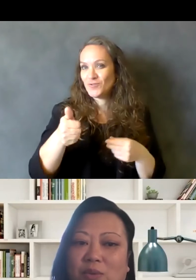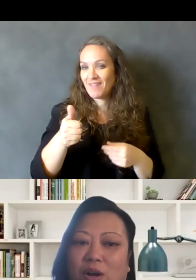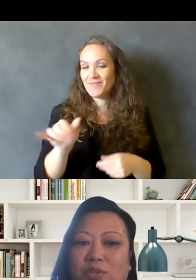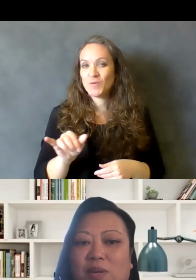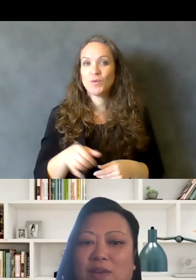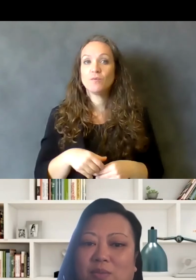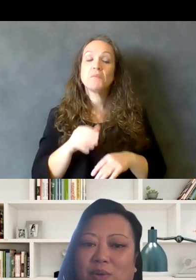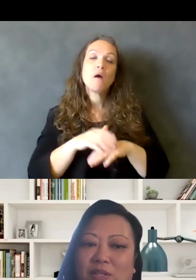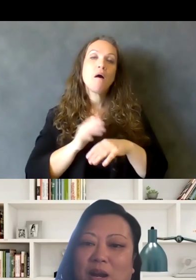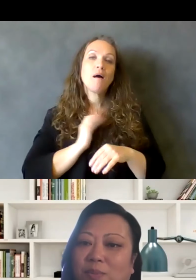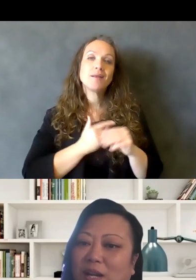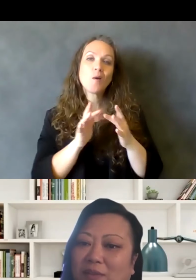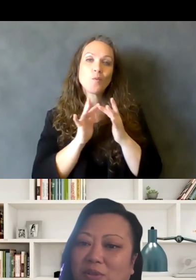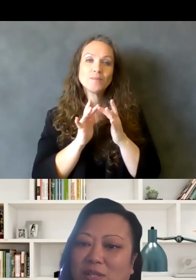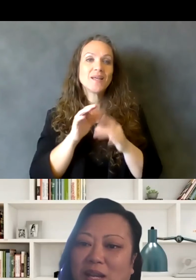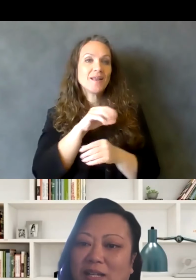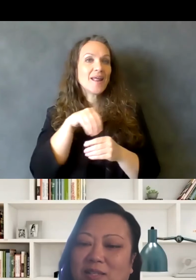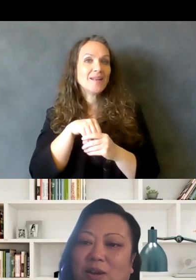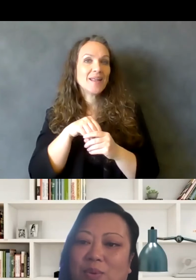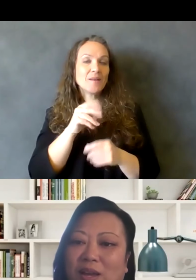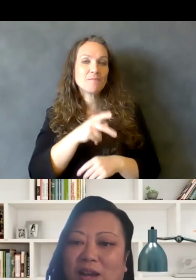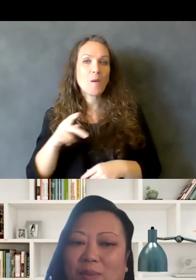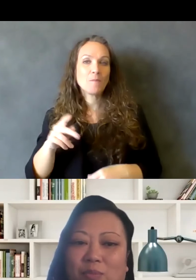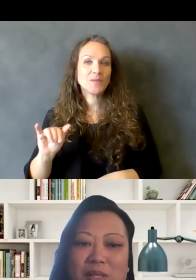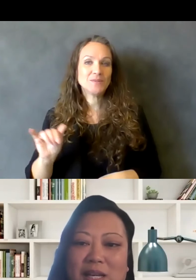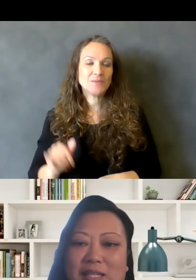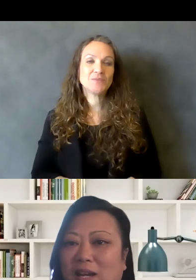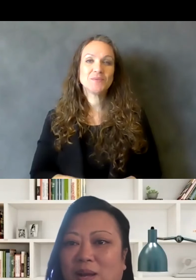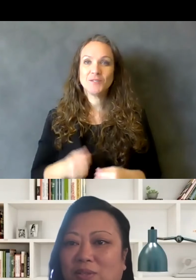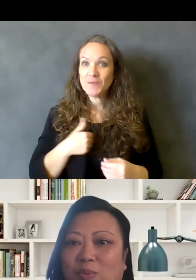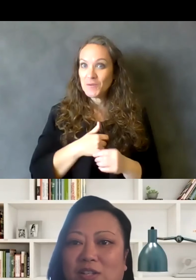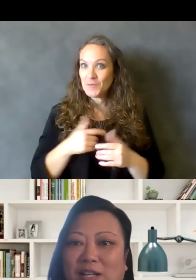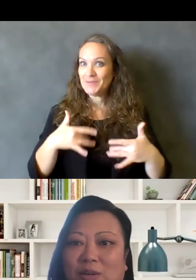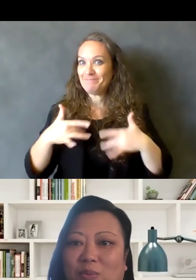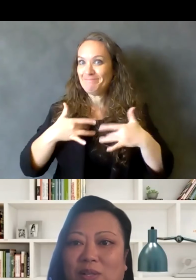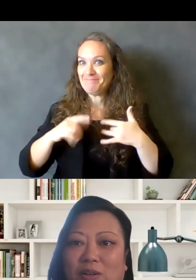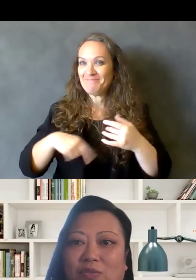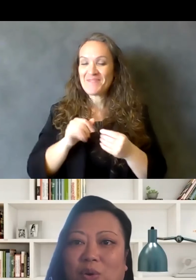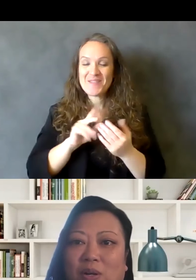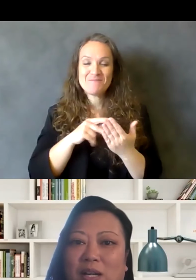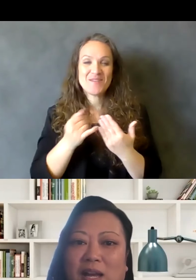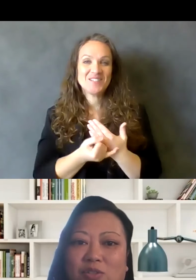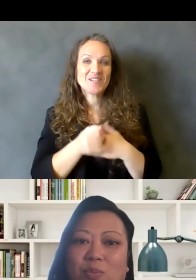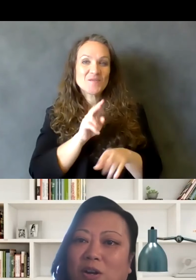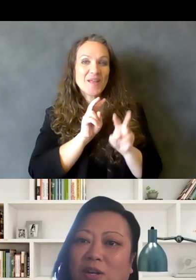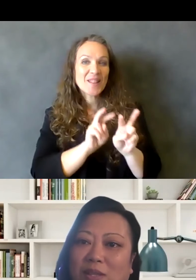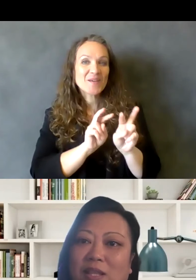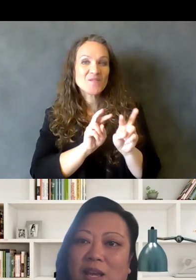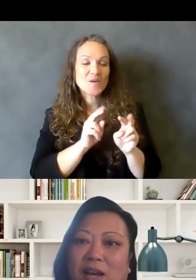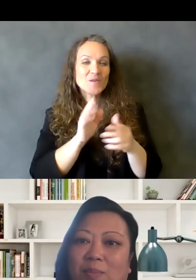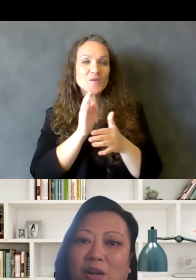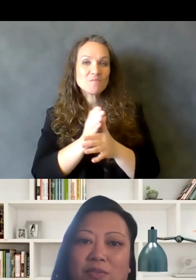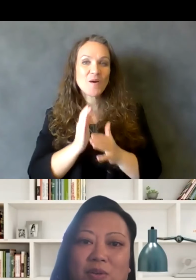direct link will also be available on this PowerPoint after this meeting. So we're really excited about this project. So we really look forward to partnering